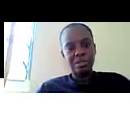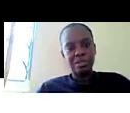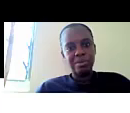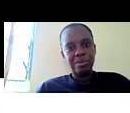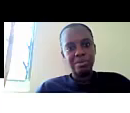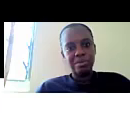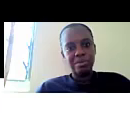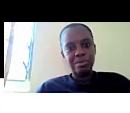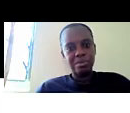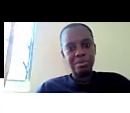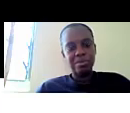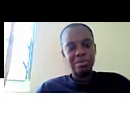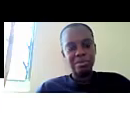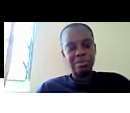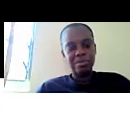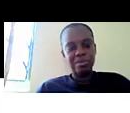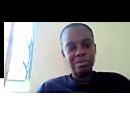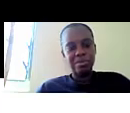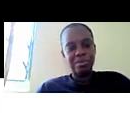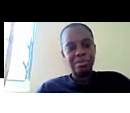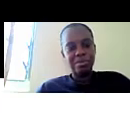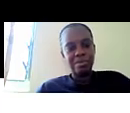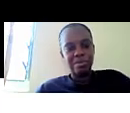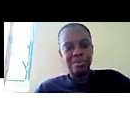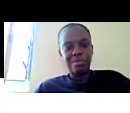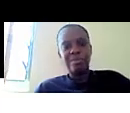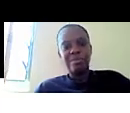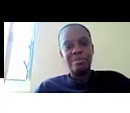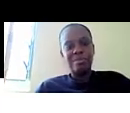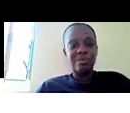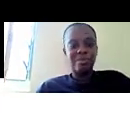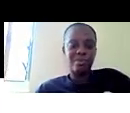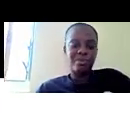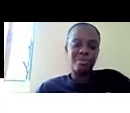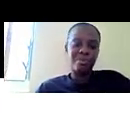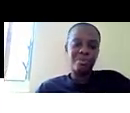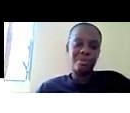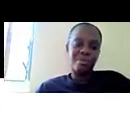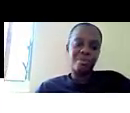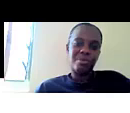It's good. That is X, E. Good. Good.